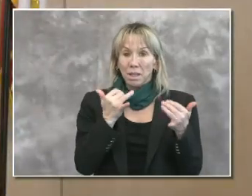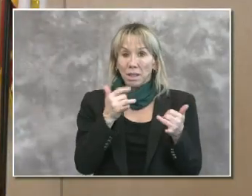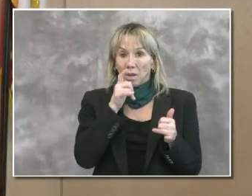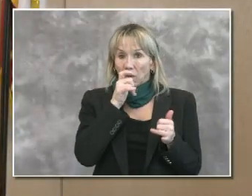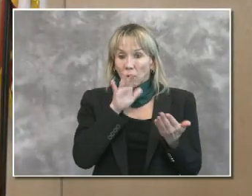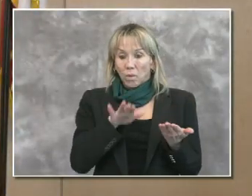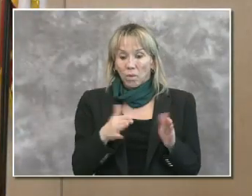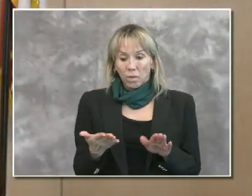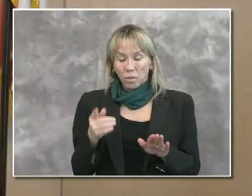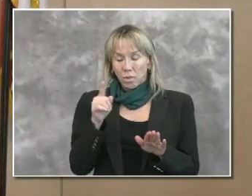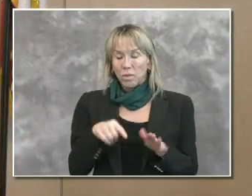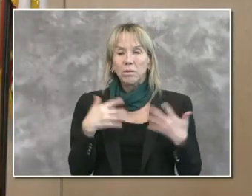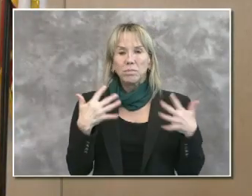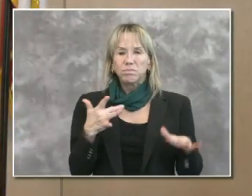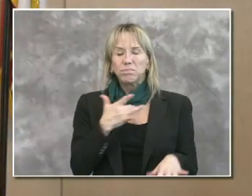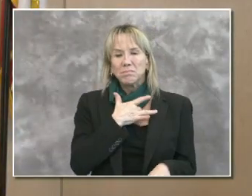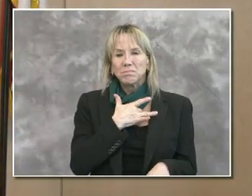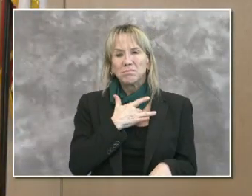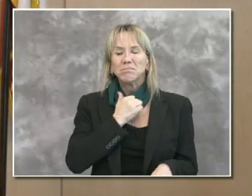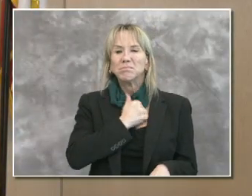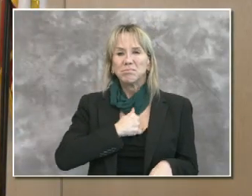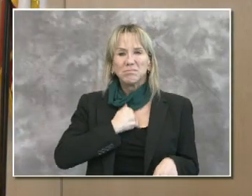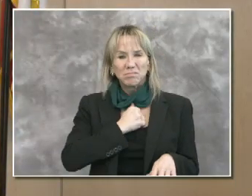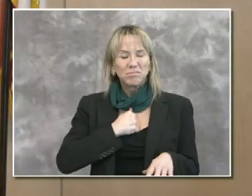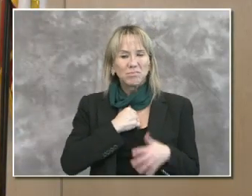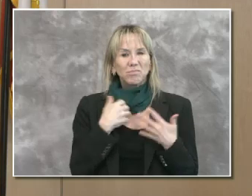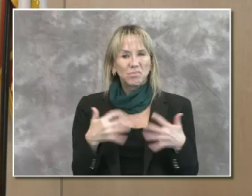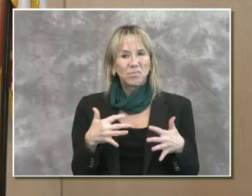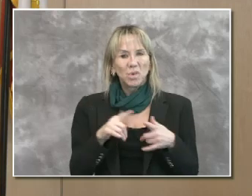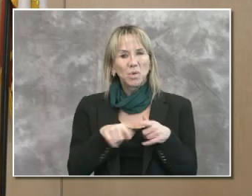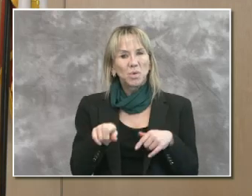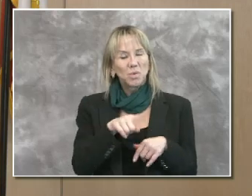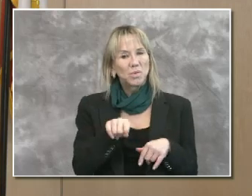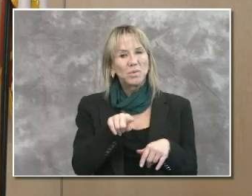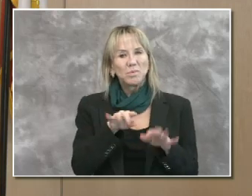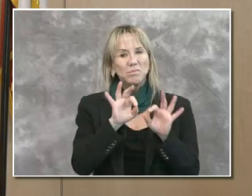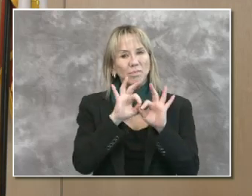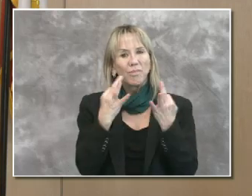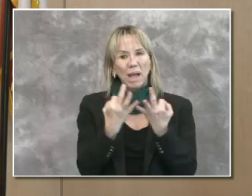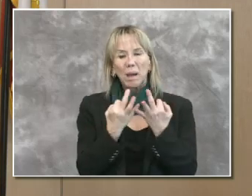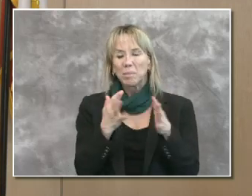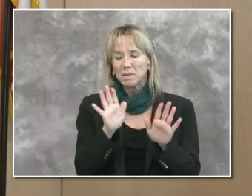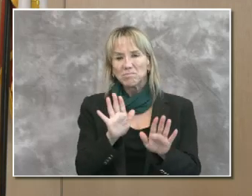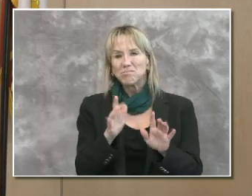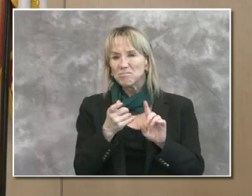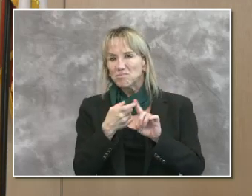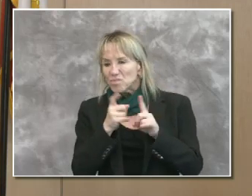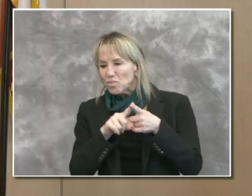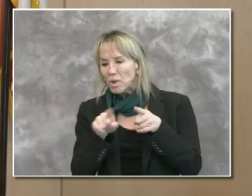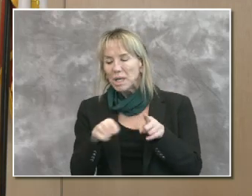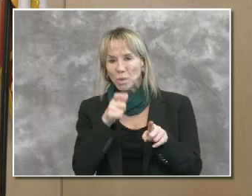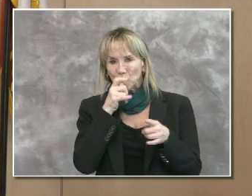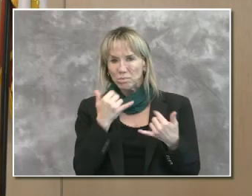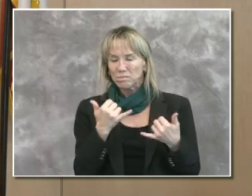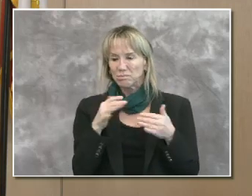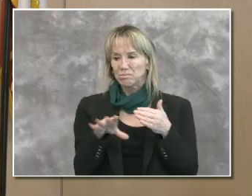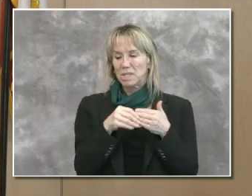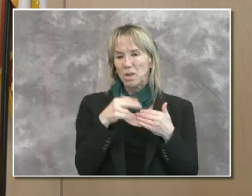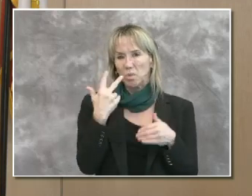sympathies, again, go out to the family and friends of the individuals that, for whom we've announced as